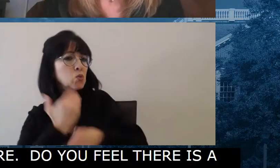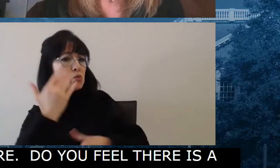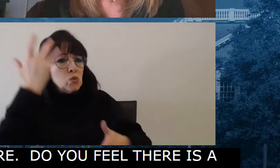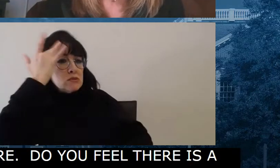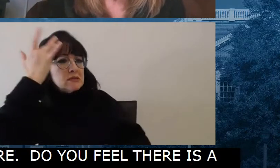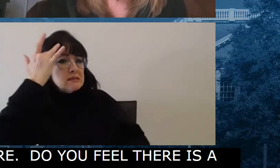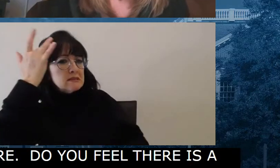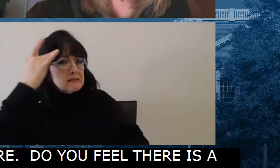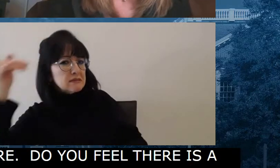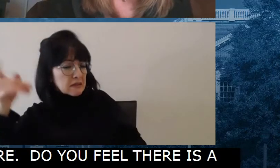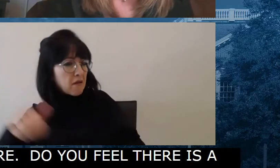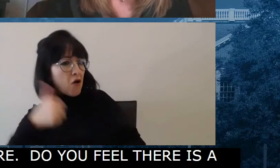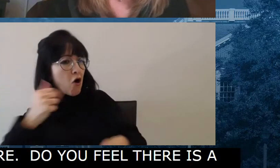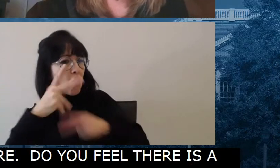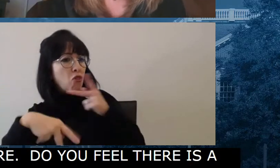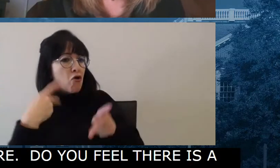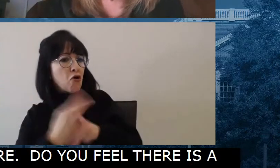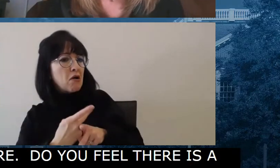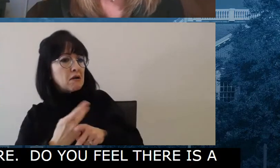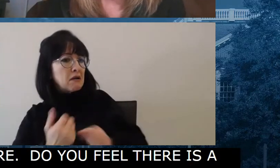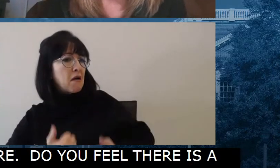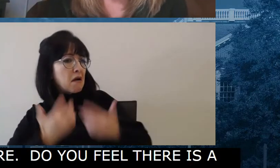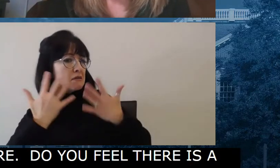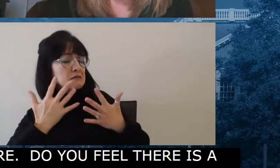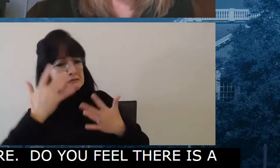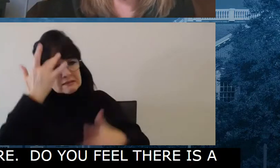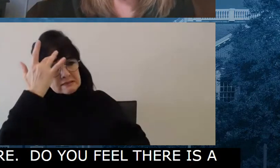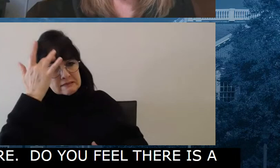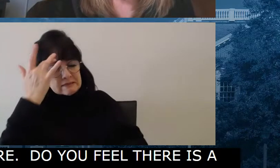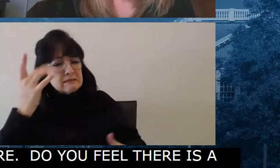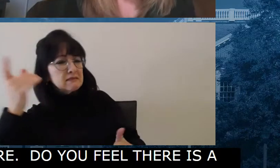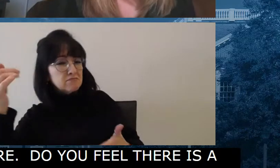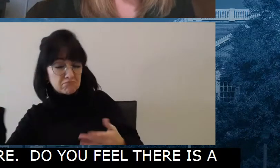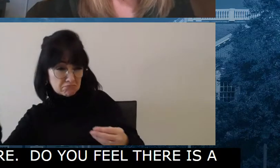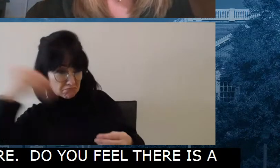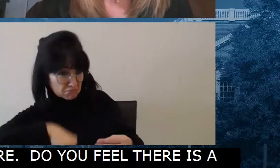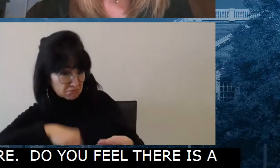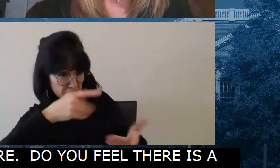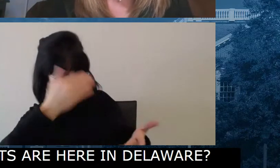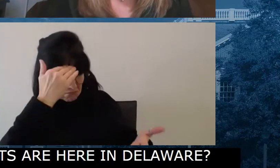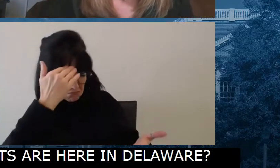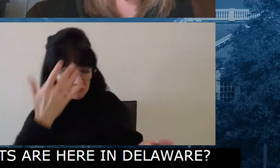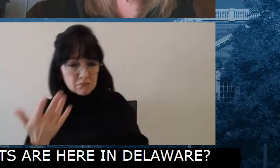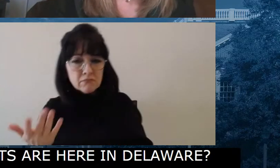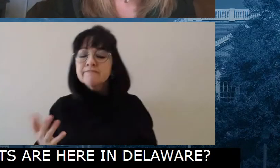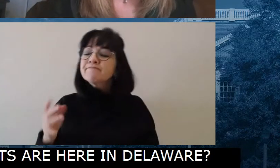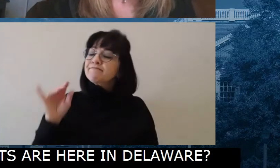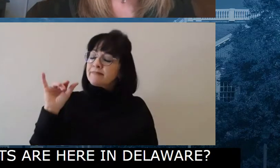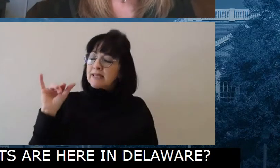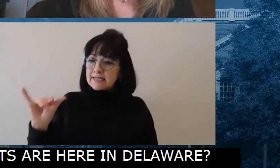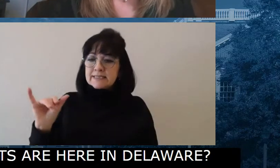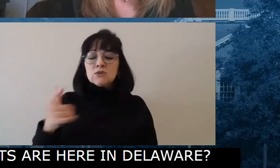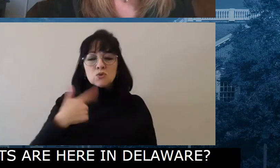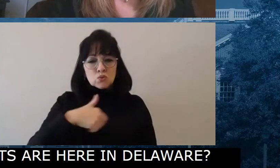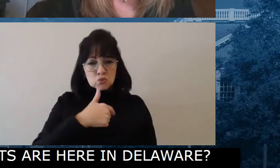has the ability to do sequencing, and we do process about 2,000